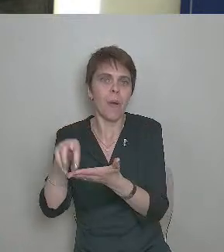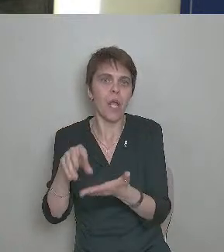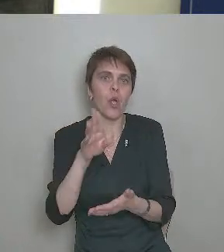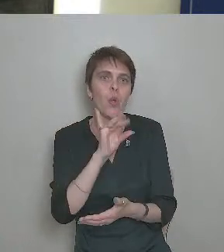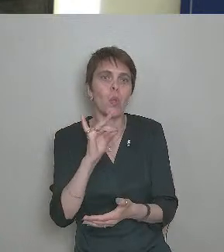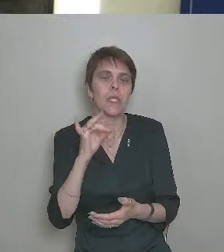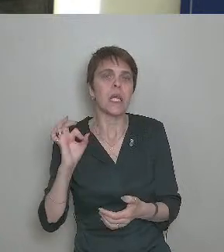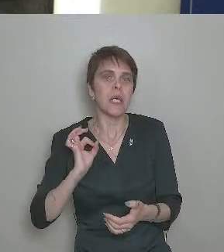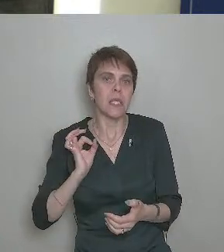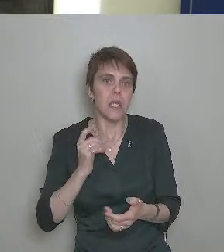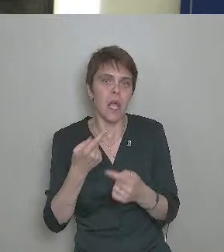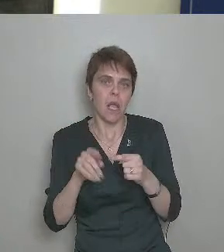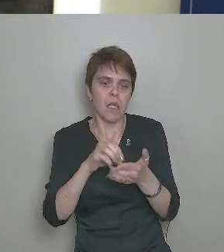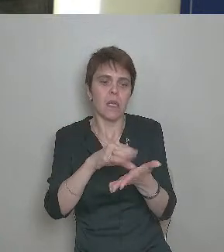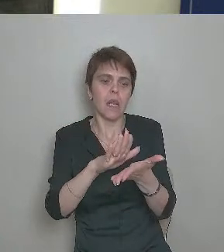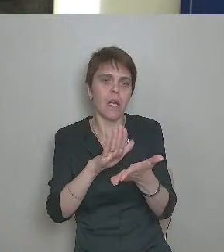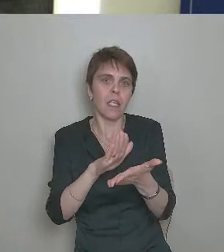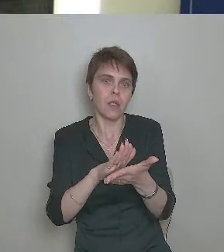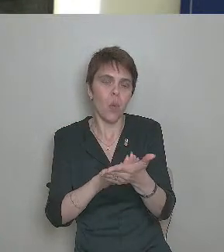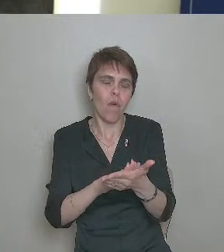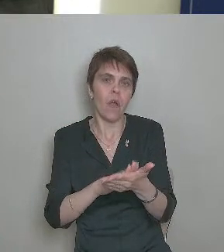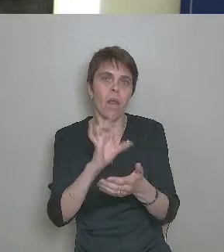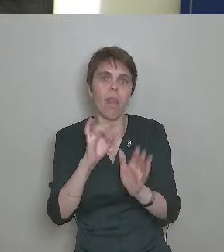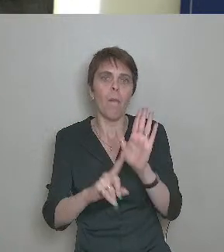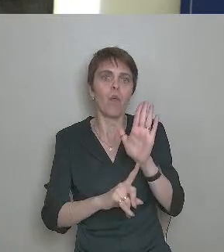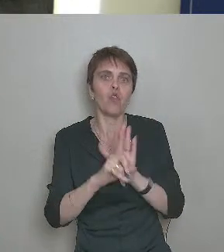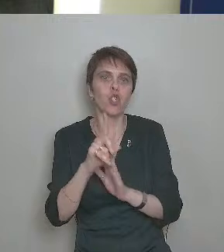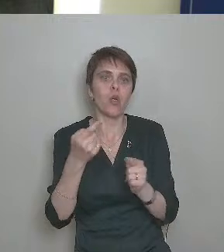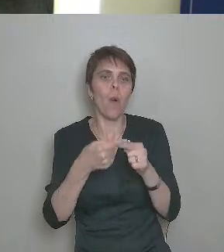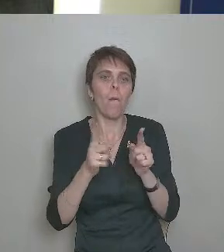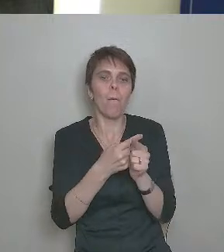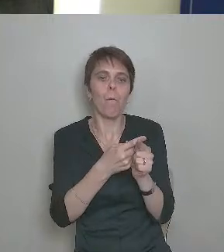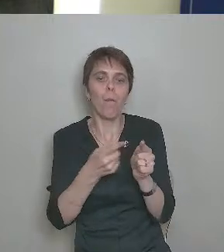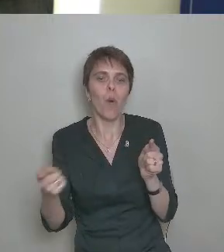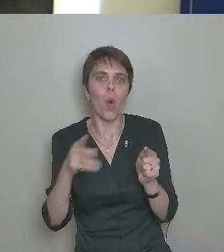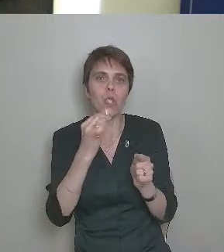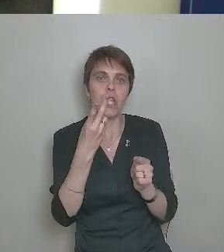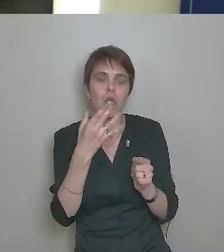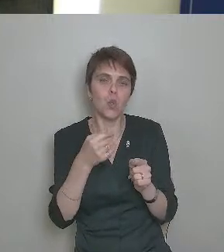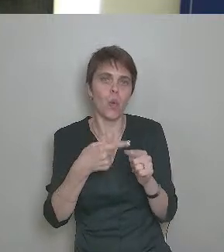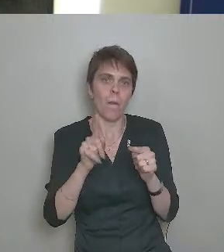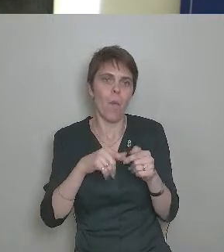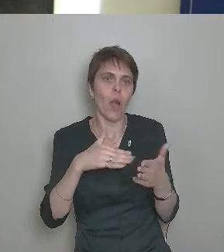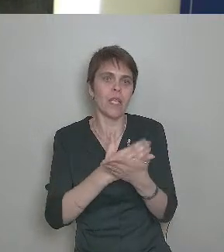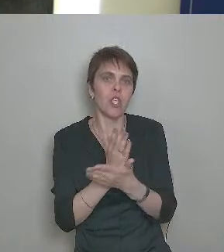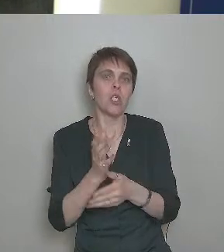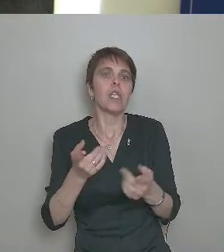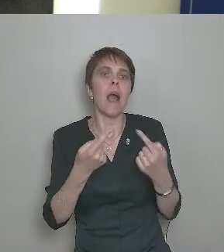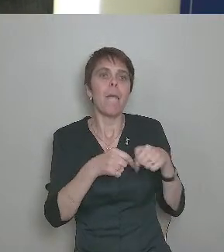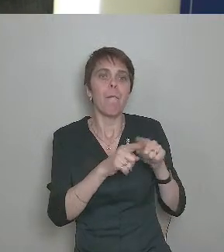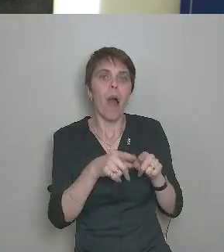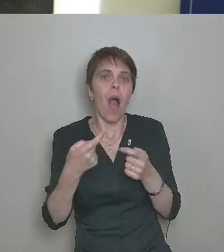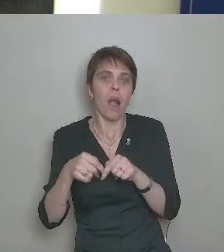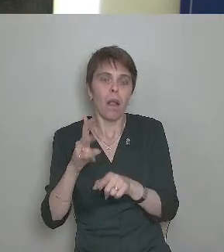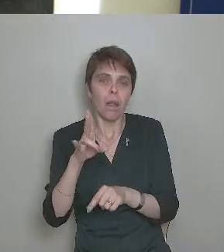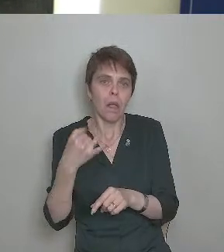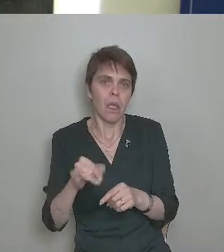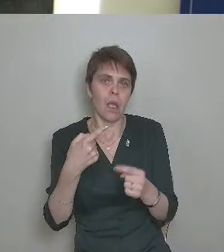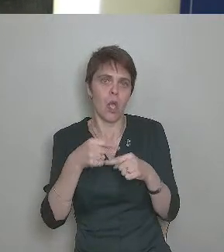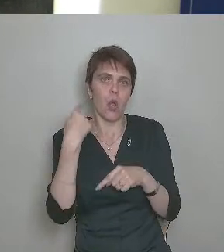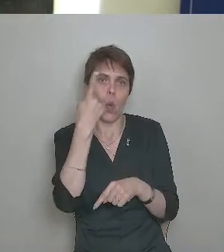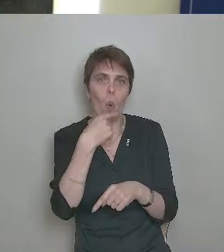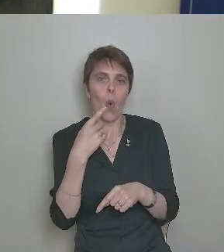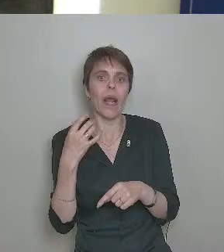code envisages that the commissions are being created by the bodies of the justice,